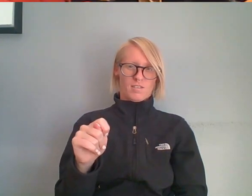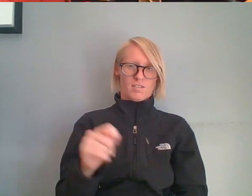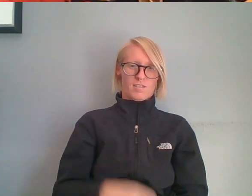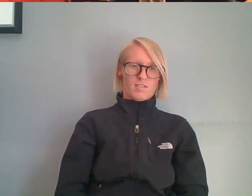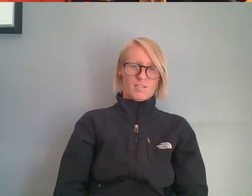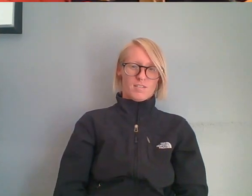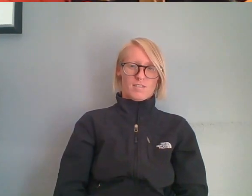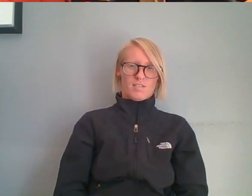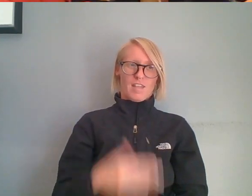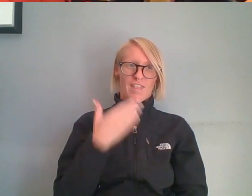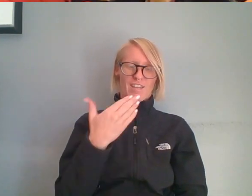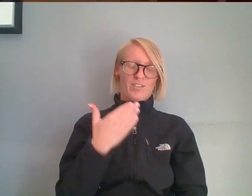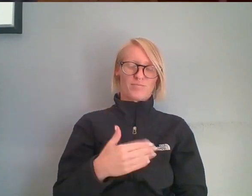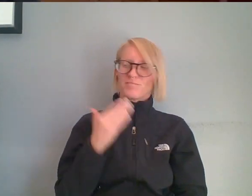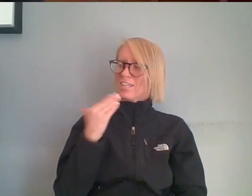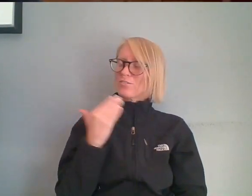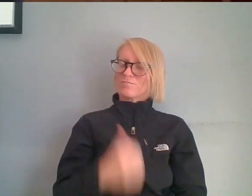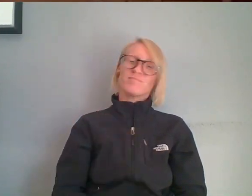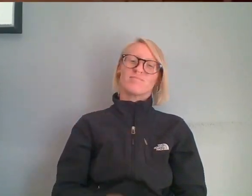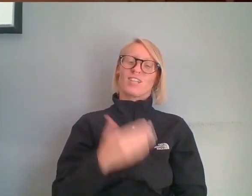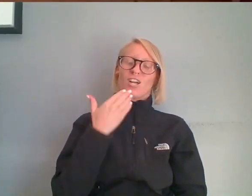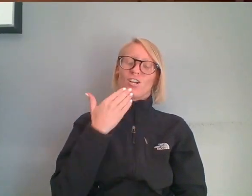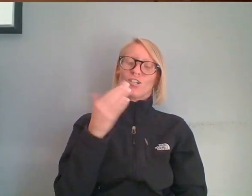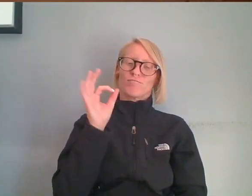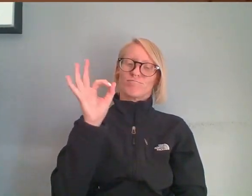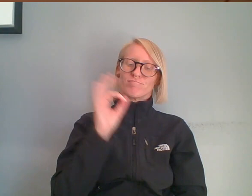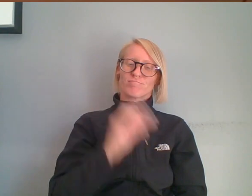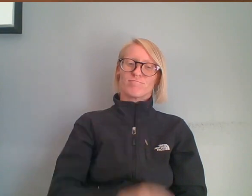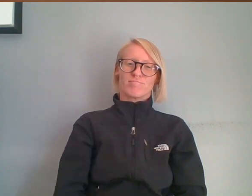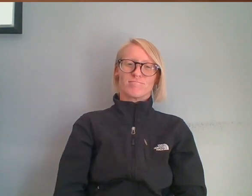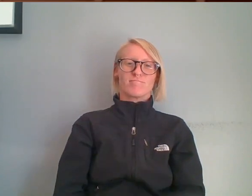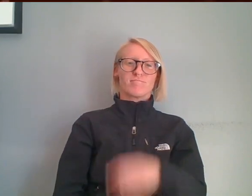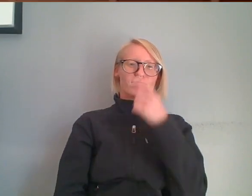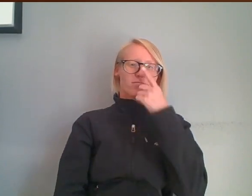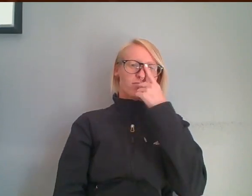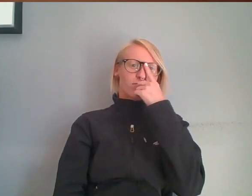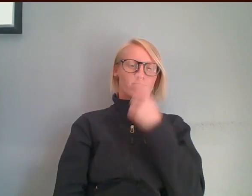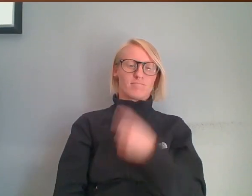EXLCELLENT. Thank you. That was very good. Thank you.